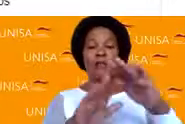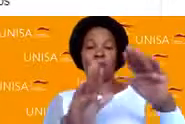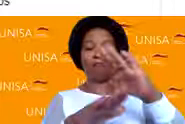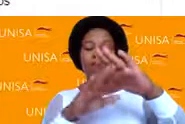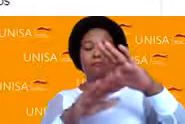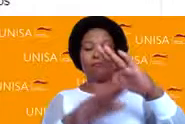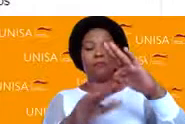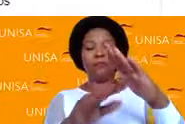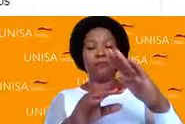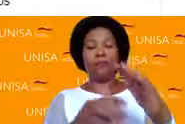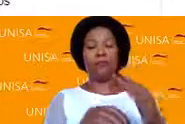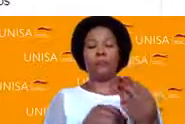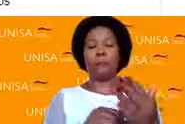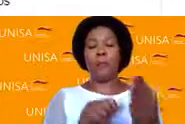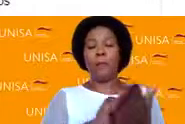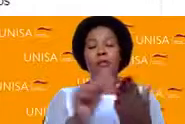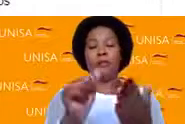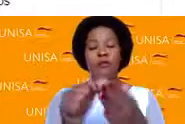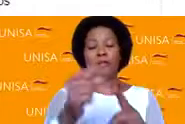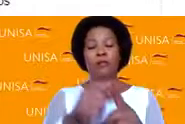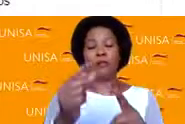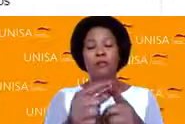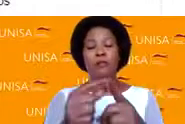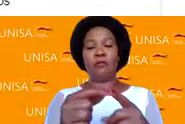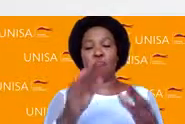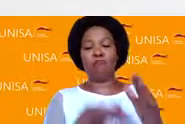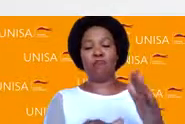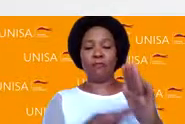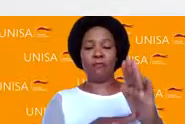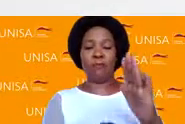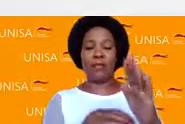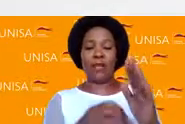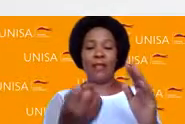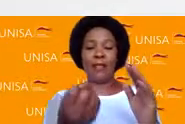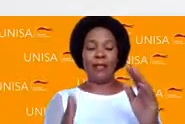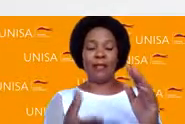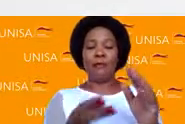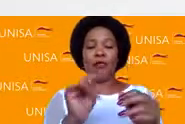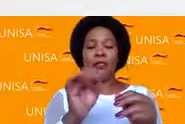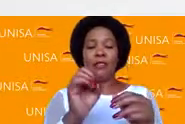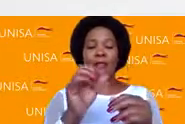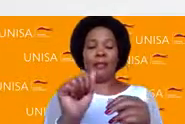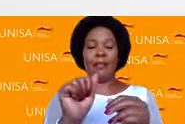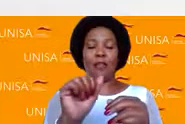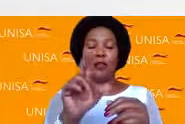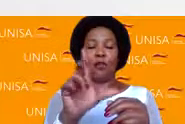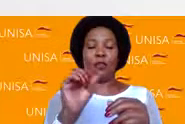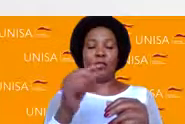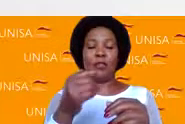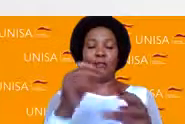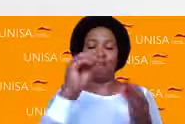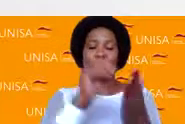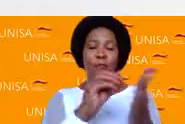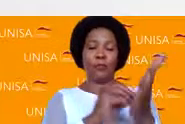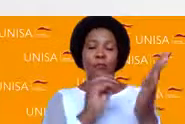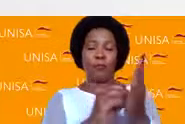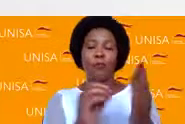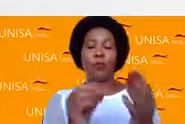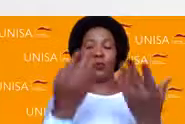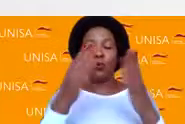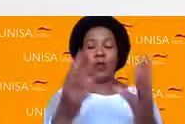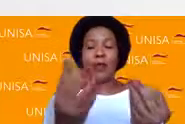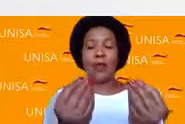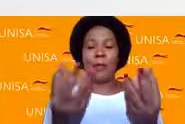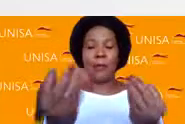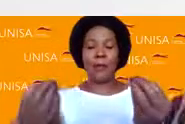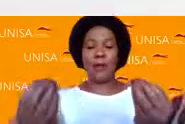password boxes, there's a claim UNISA login. You click on claim UNISA login. You insert your student number in the box where you